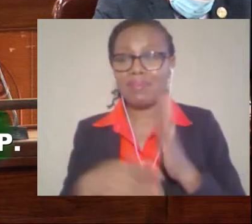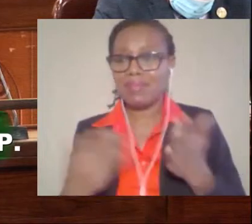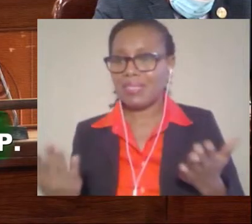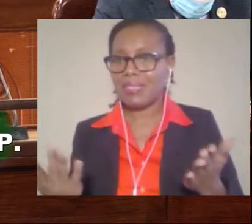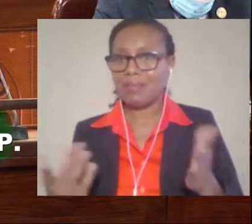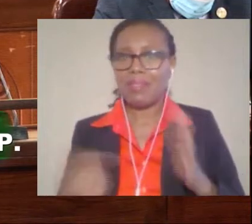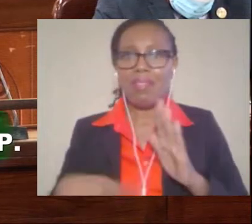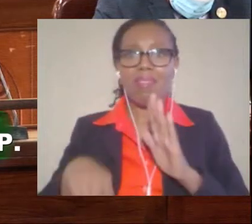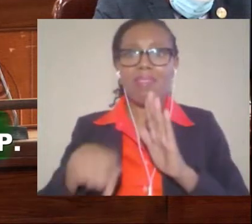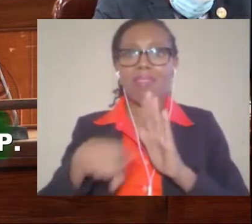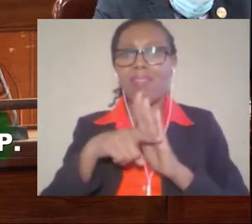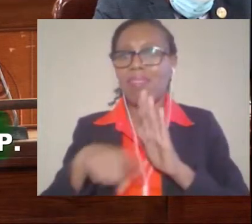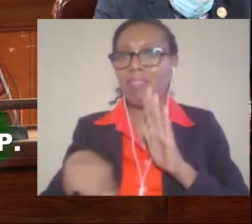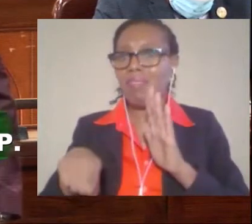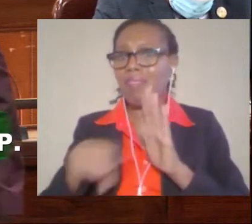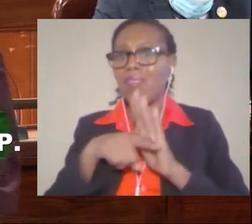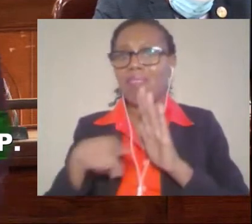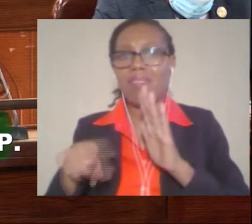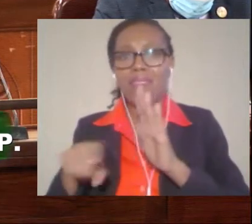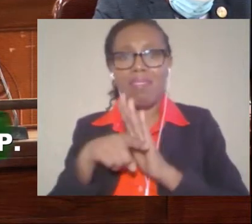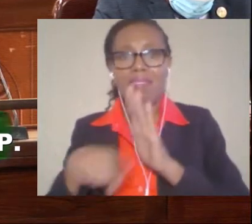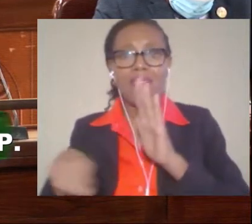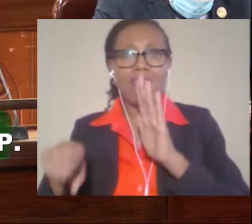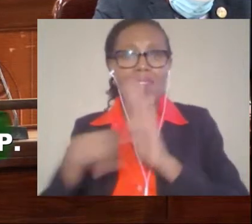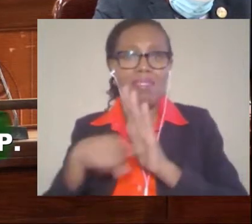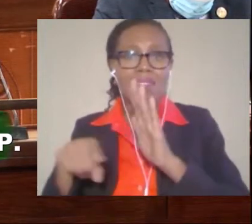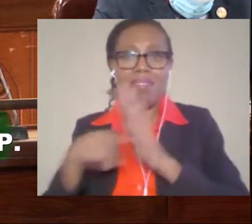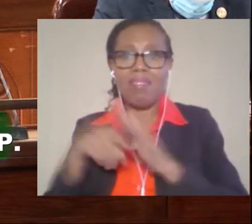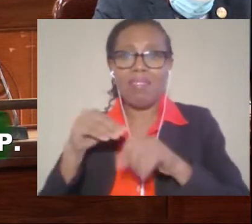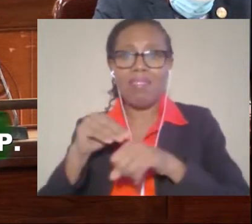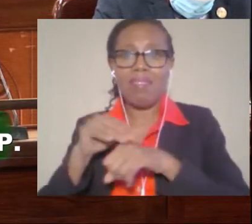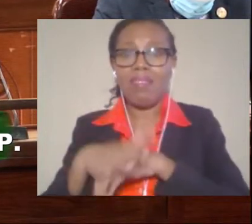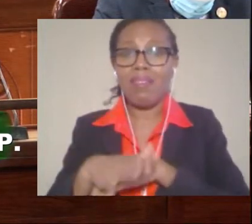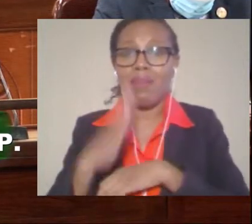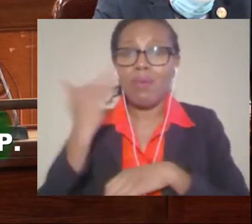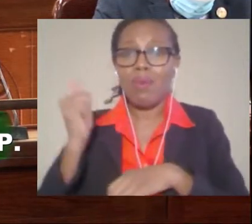negatively affected because of the performance of the BADMC